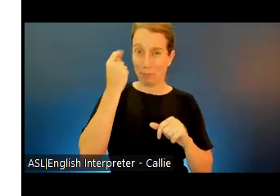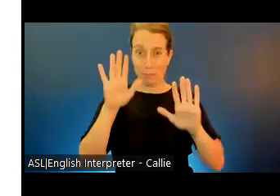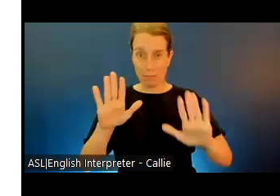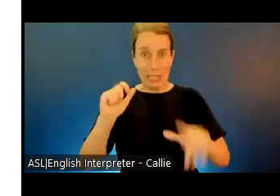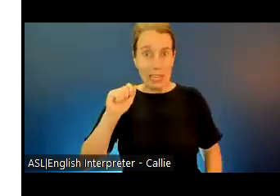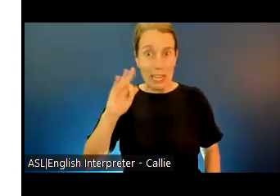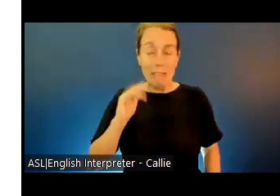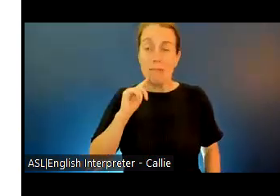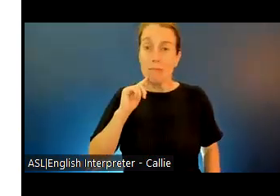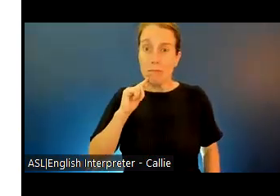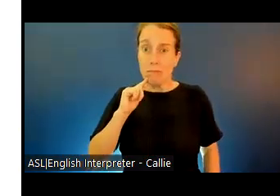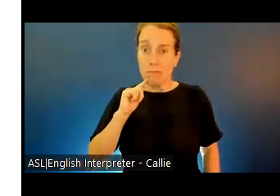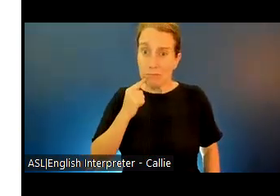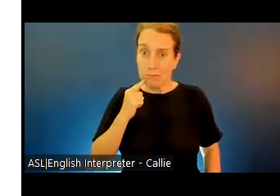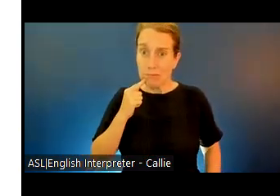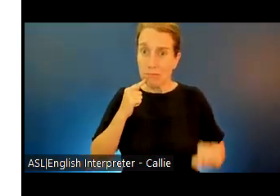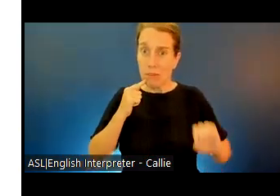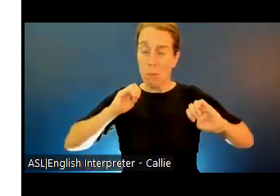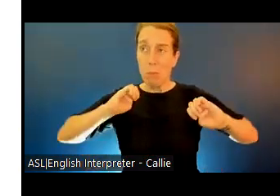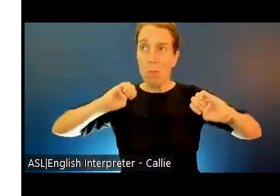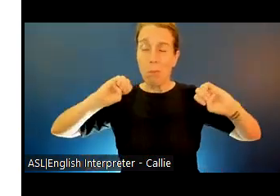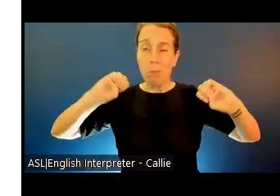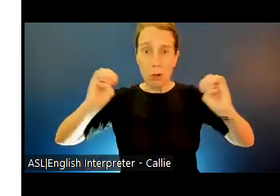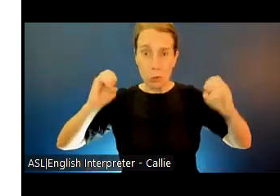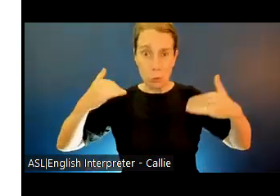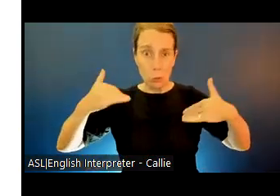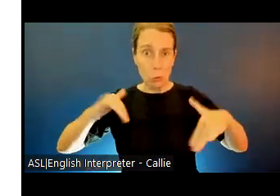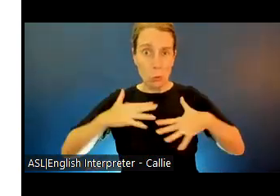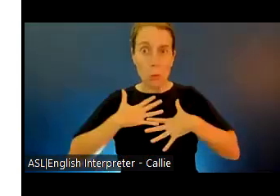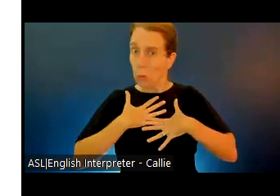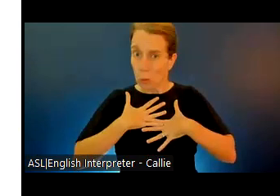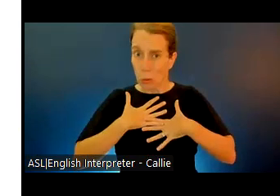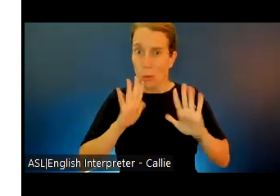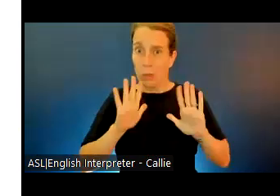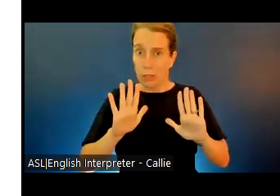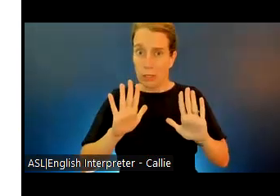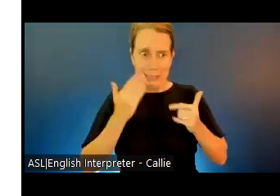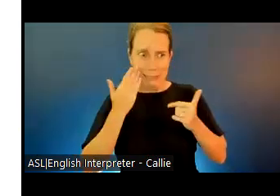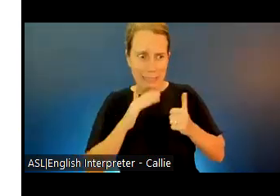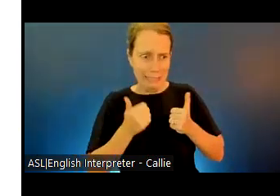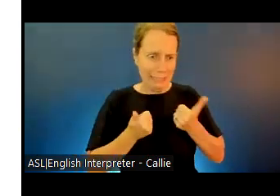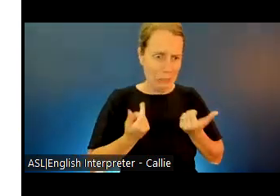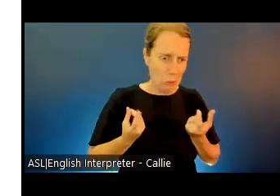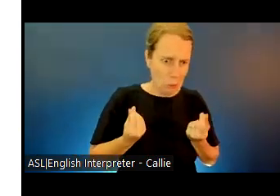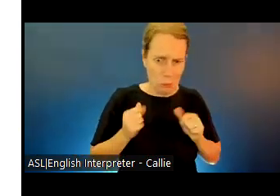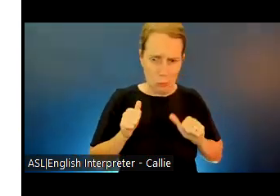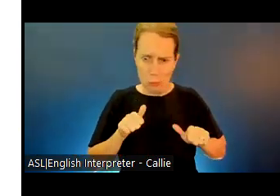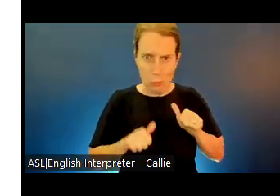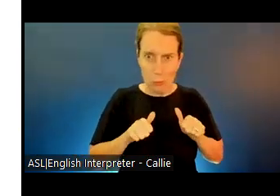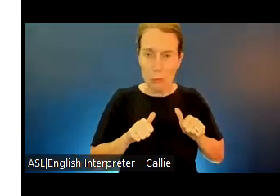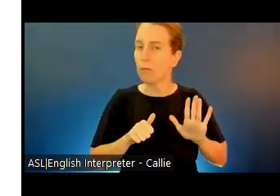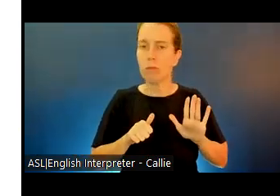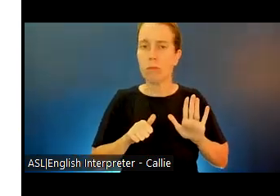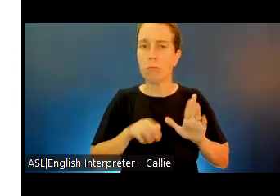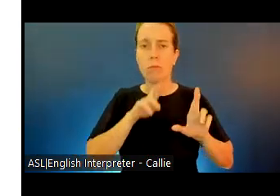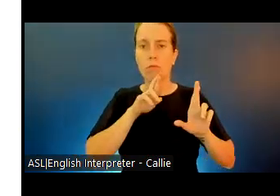situation or you are just unsure of what to do, it's never going to be wrong to make a report. And if you're not sure who to report to,